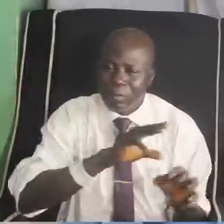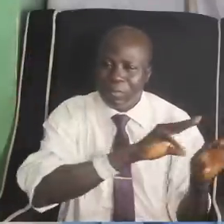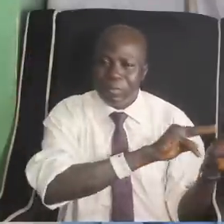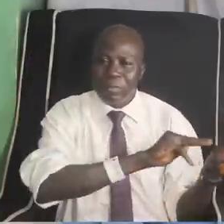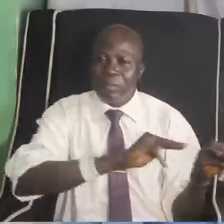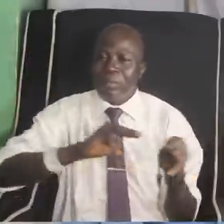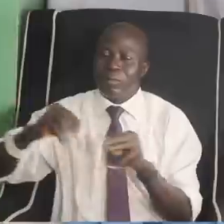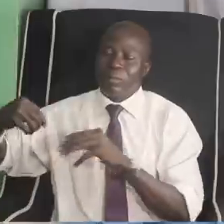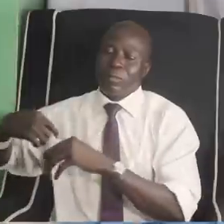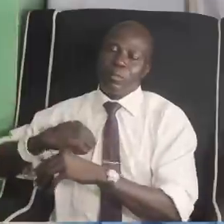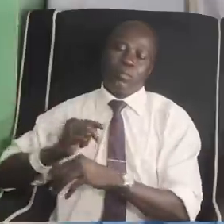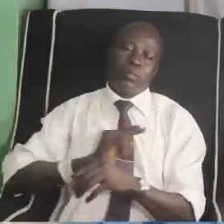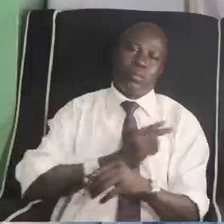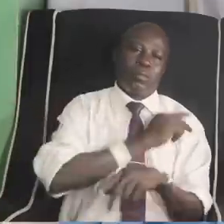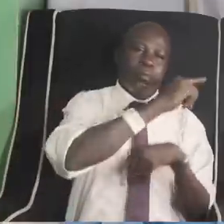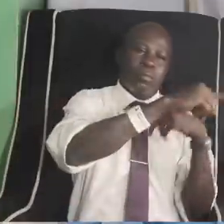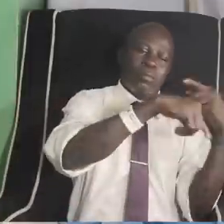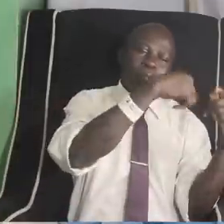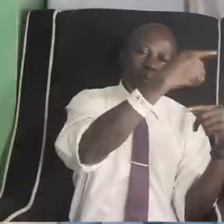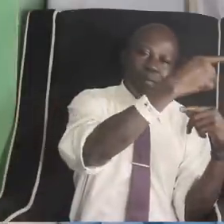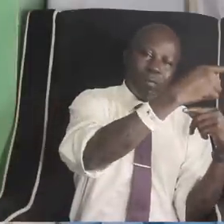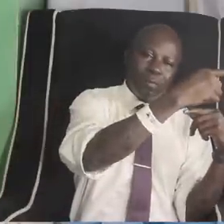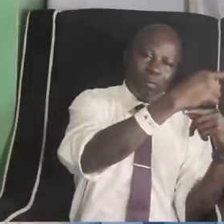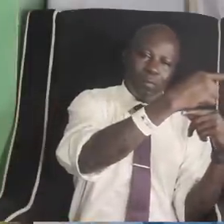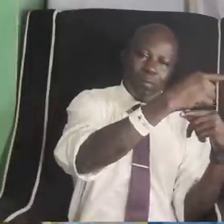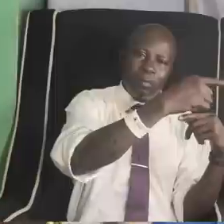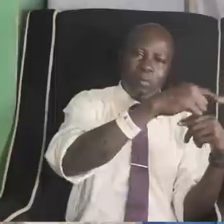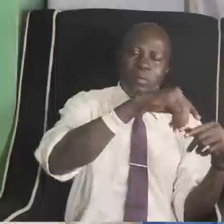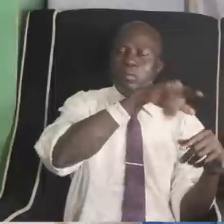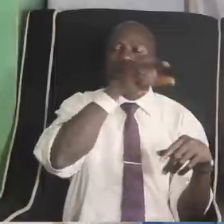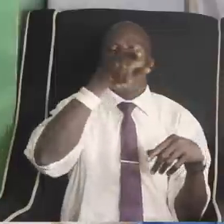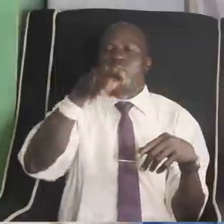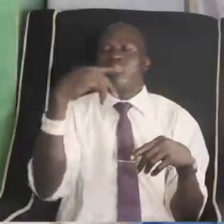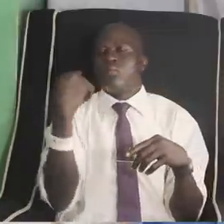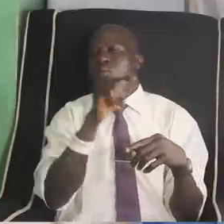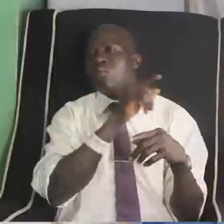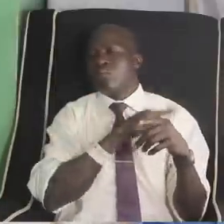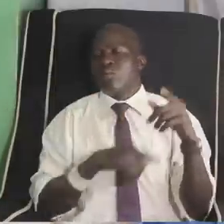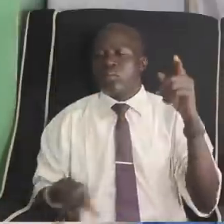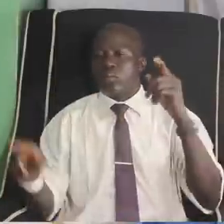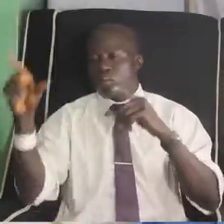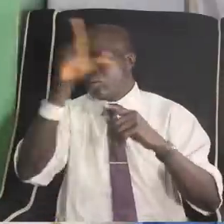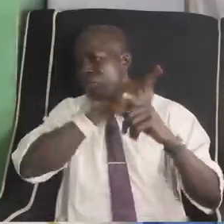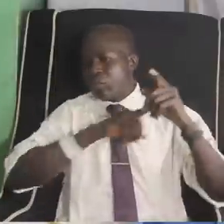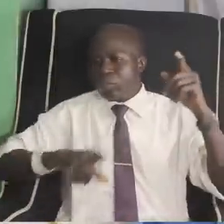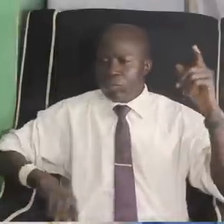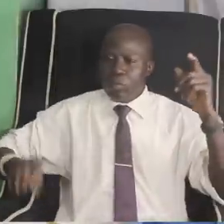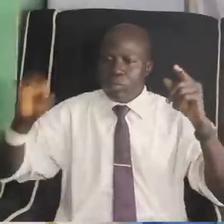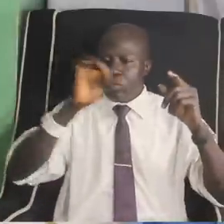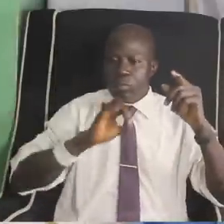ebi te mu wa lo eni mi o Olorun